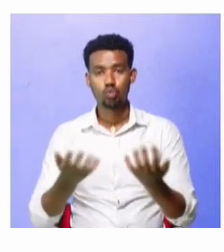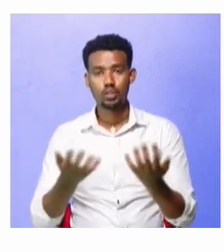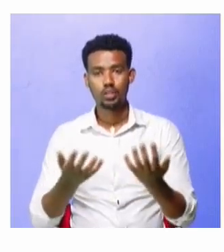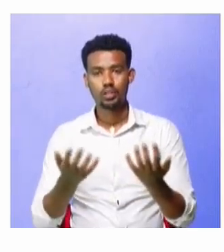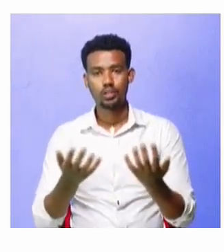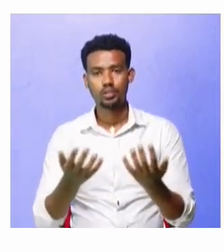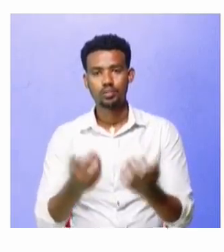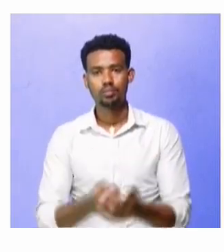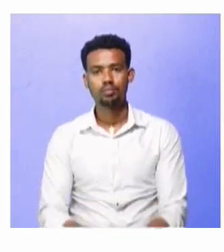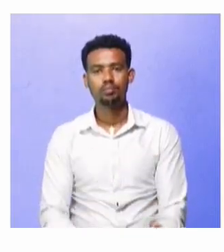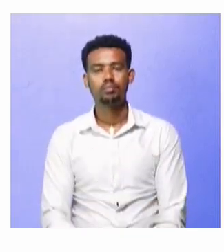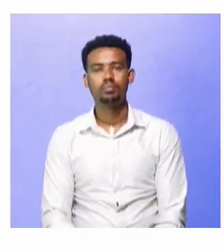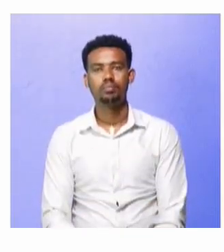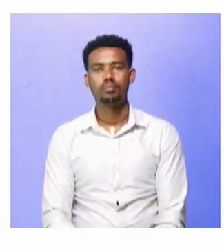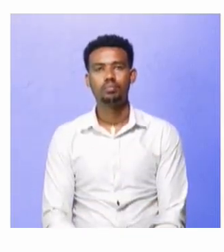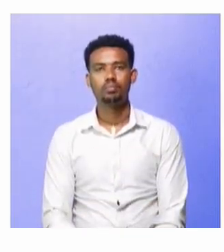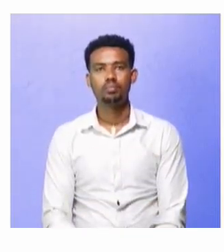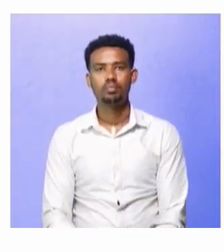manner.